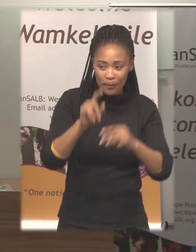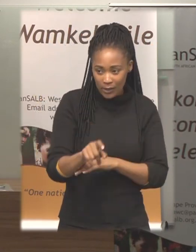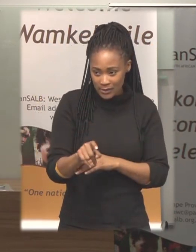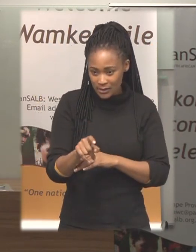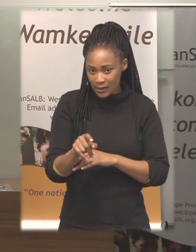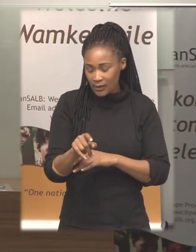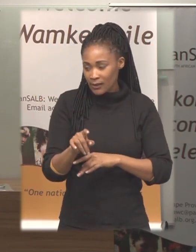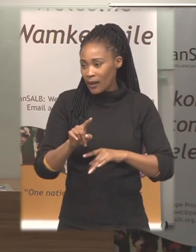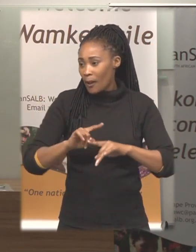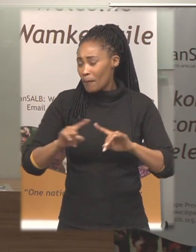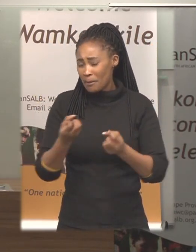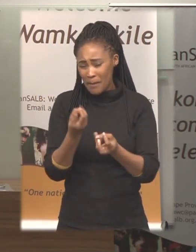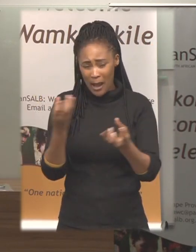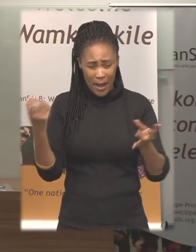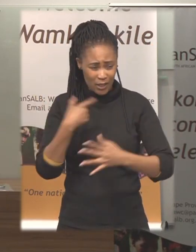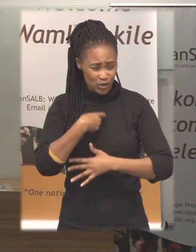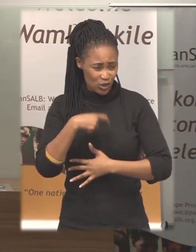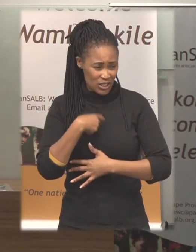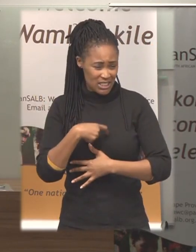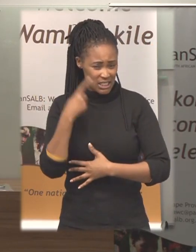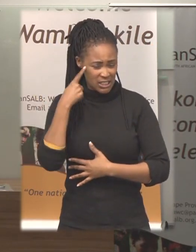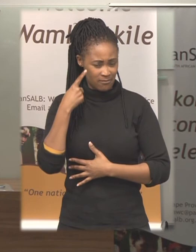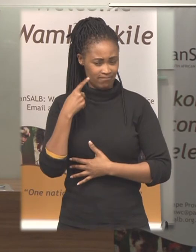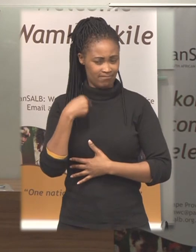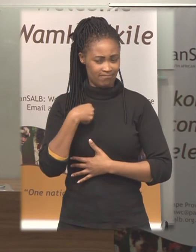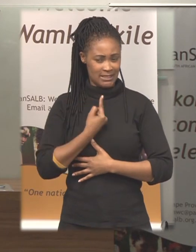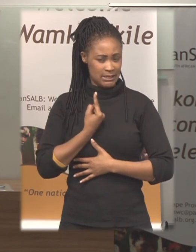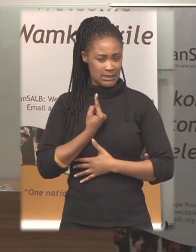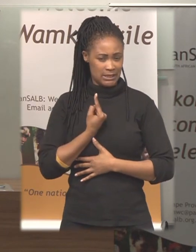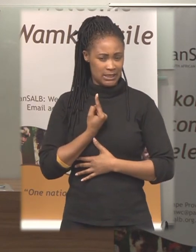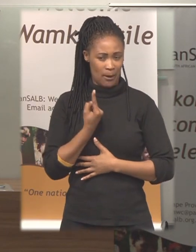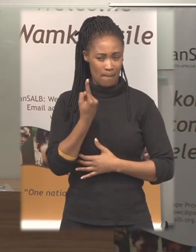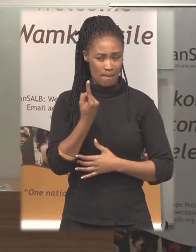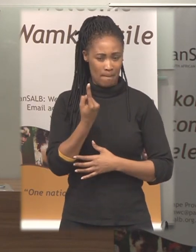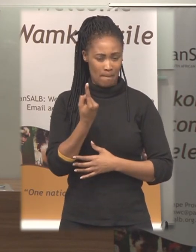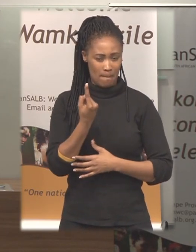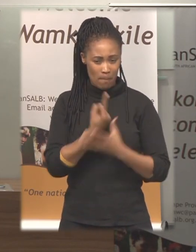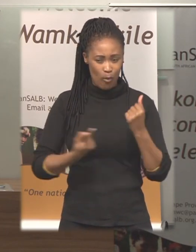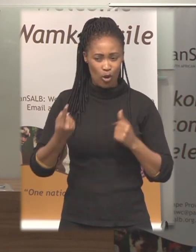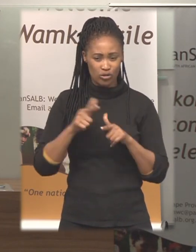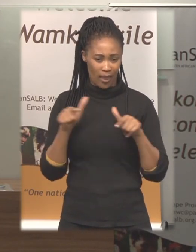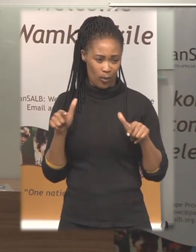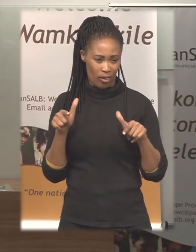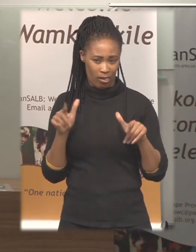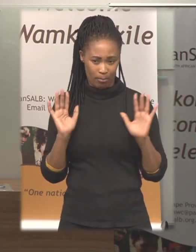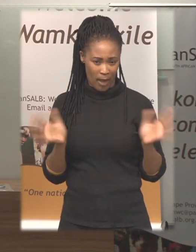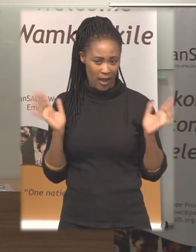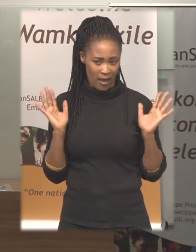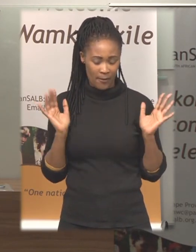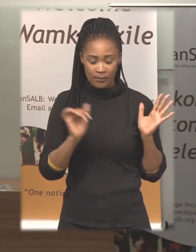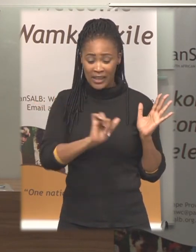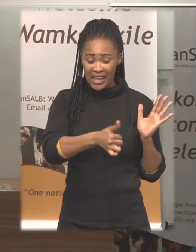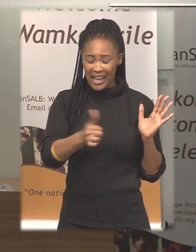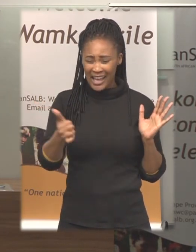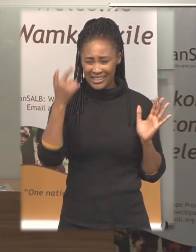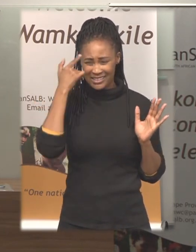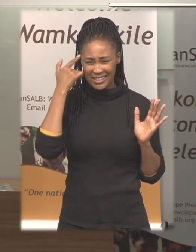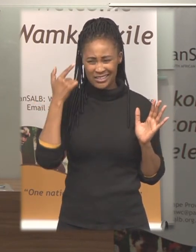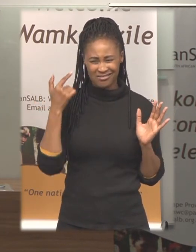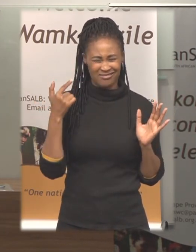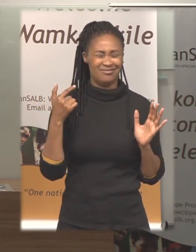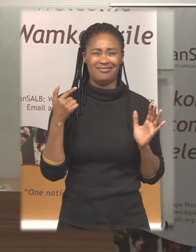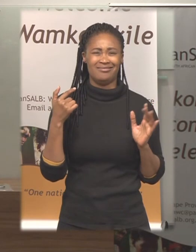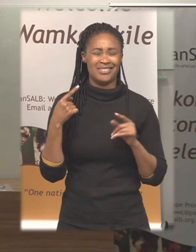though many of those students saw themselves as multilingual, others saw themselves as not really being able to bring their